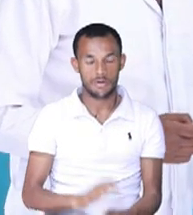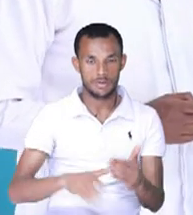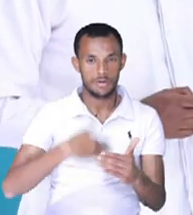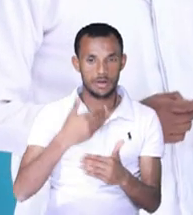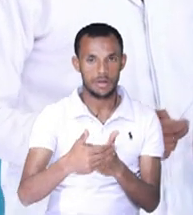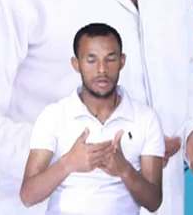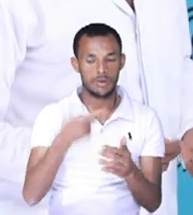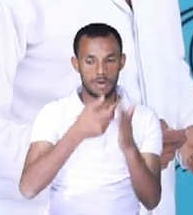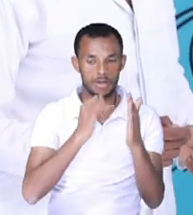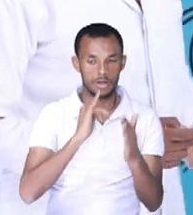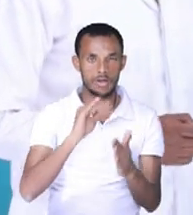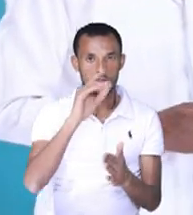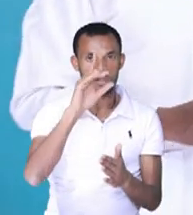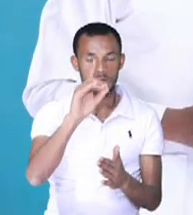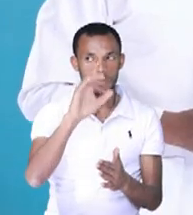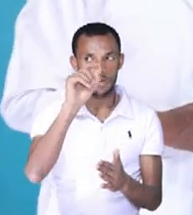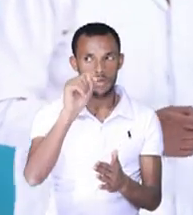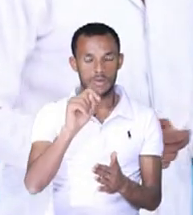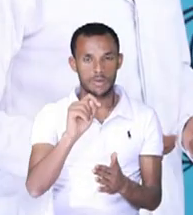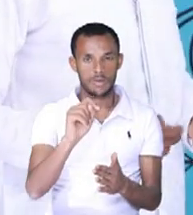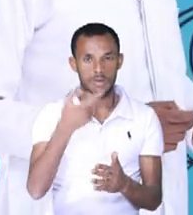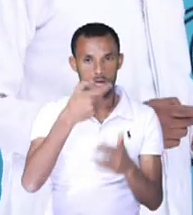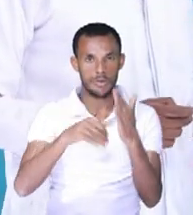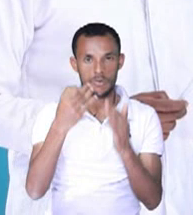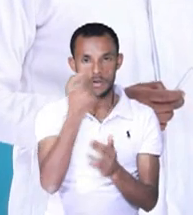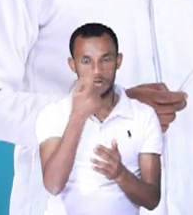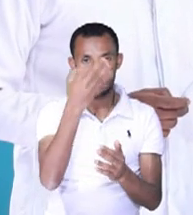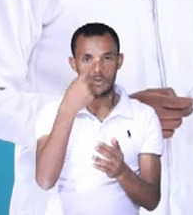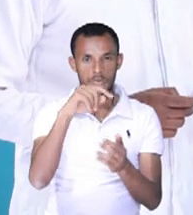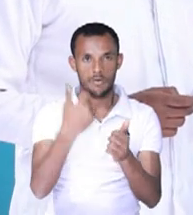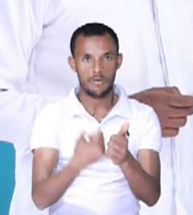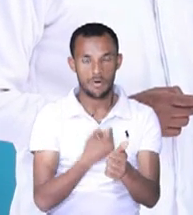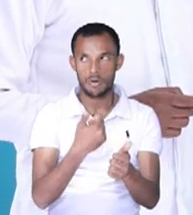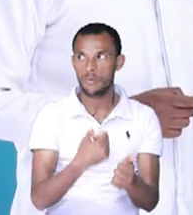Then, what is then determine the value of each of the following.